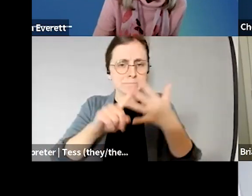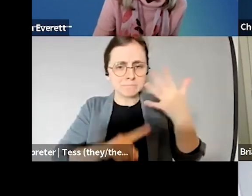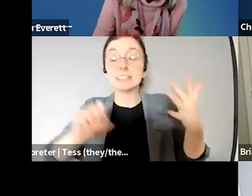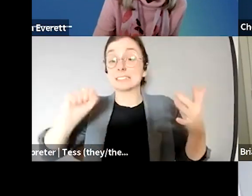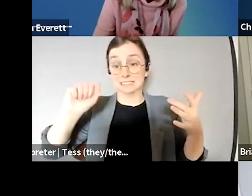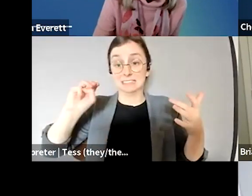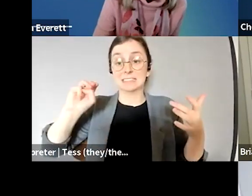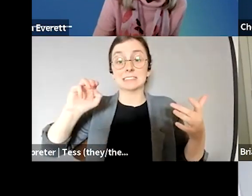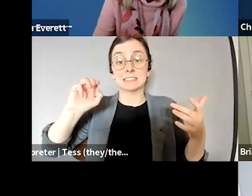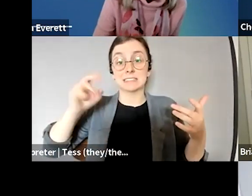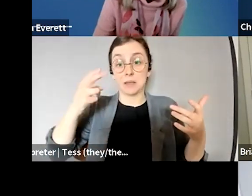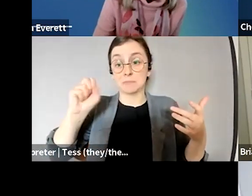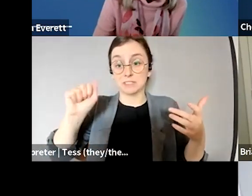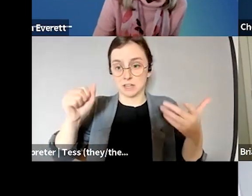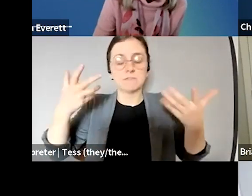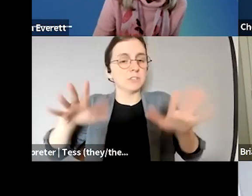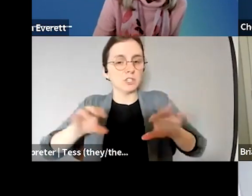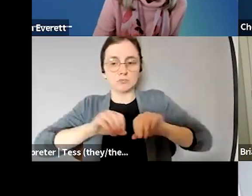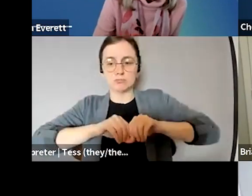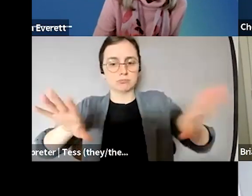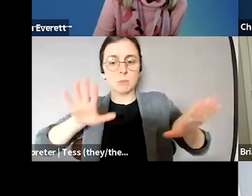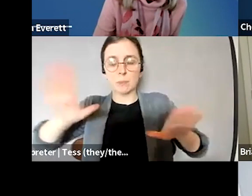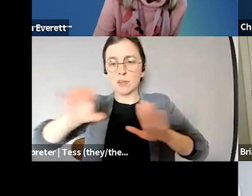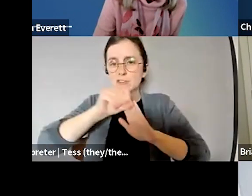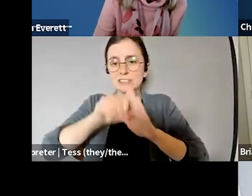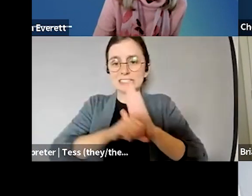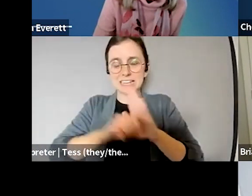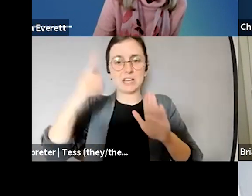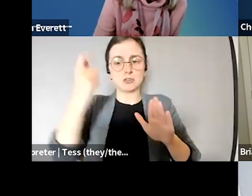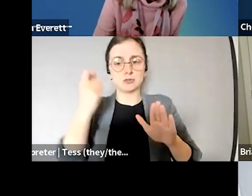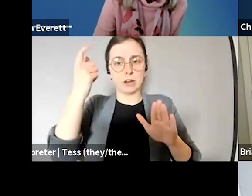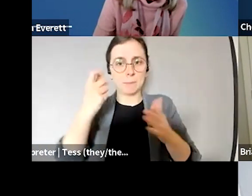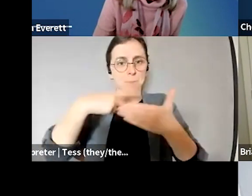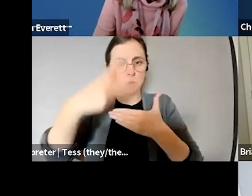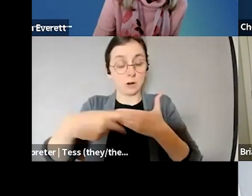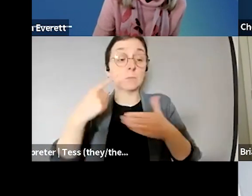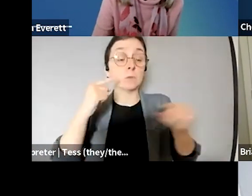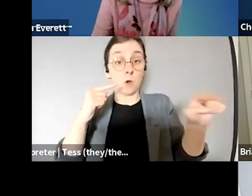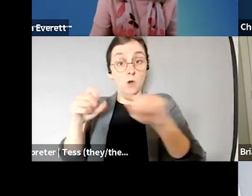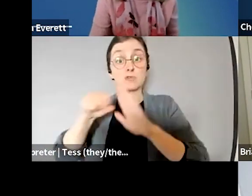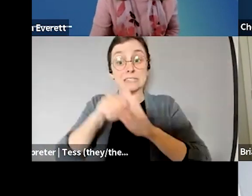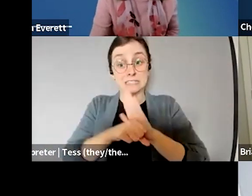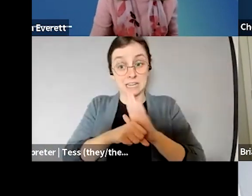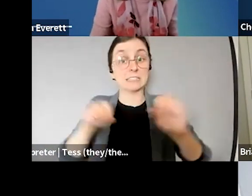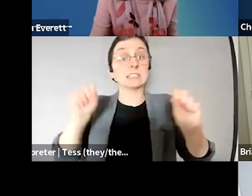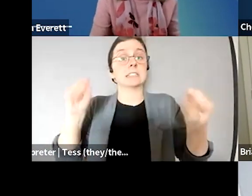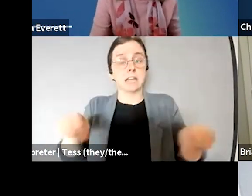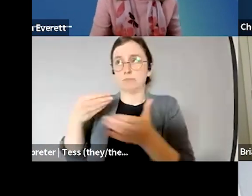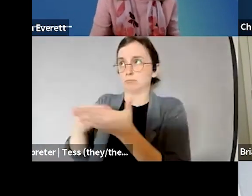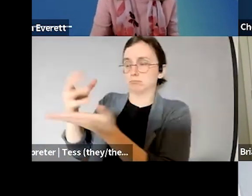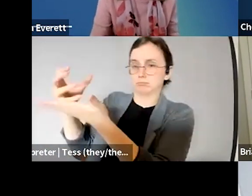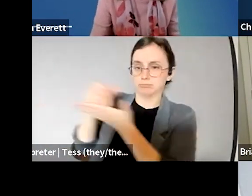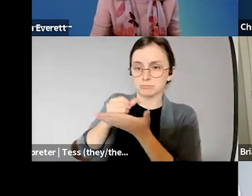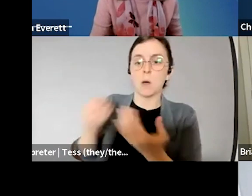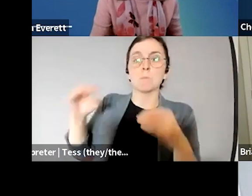since launched their state grant program so that states can receive additional technical